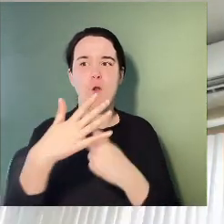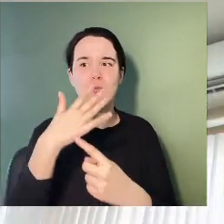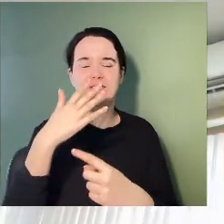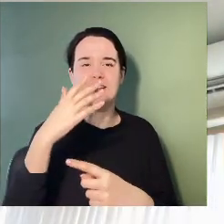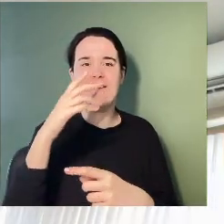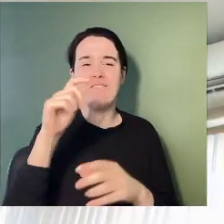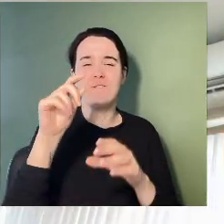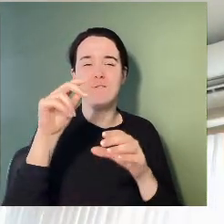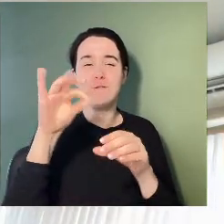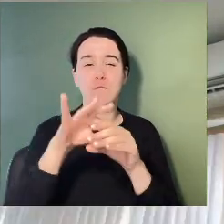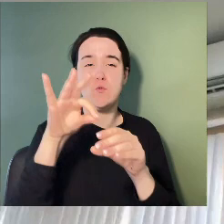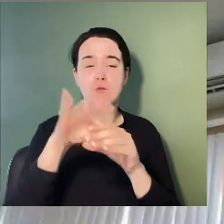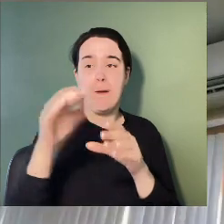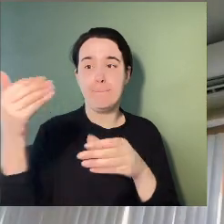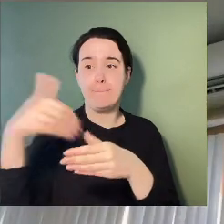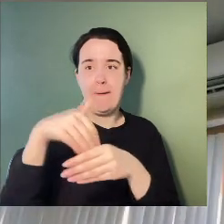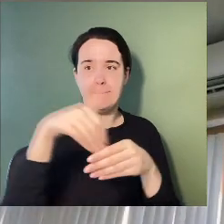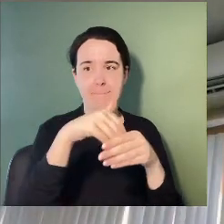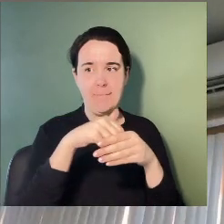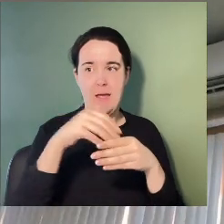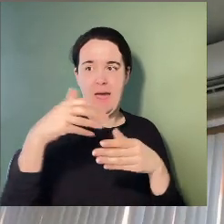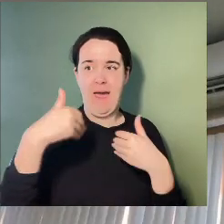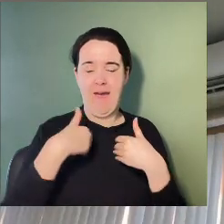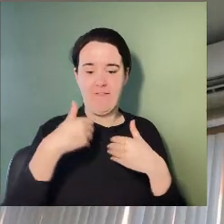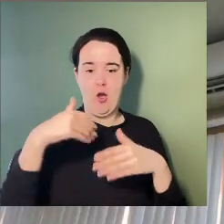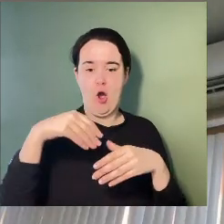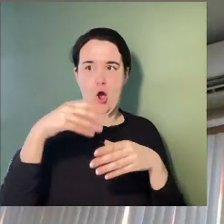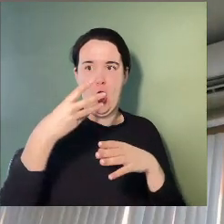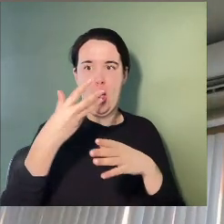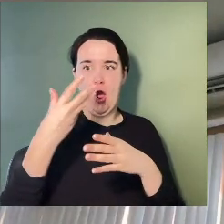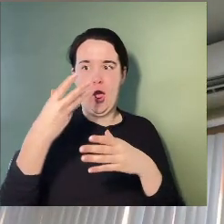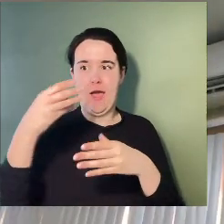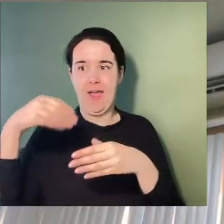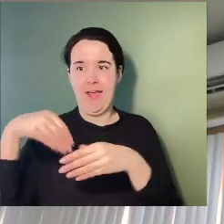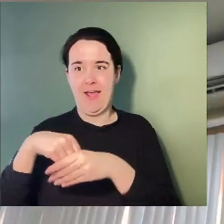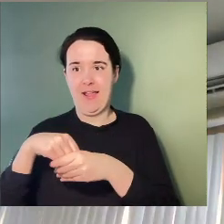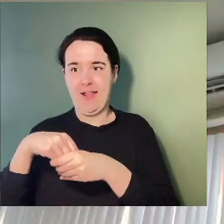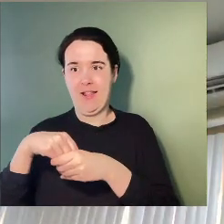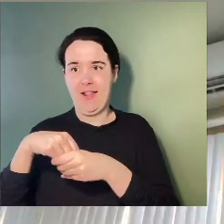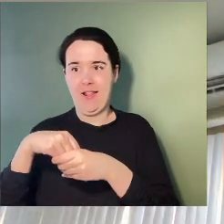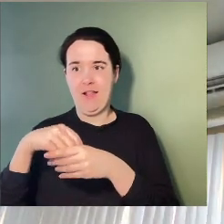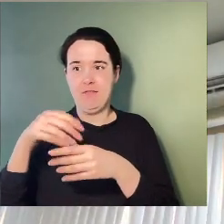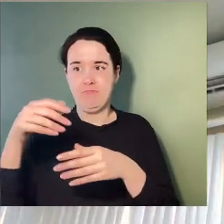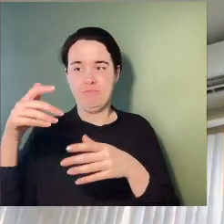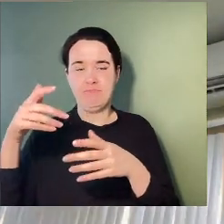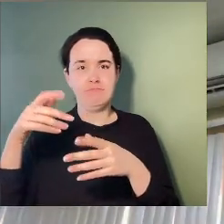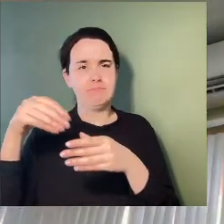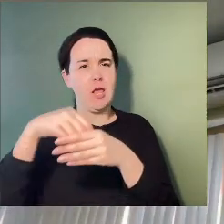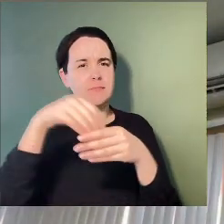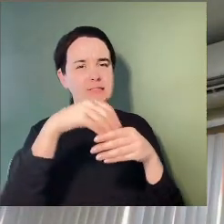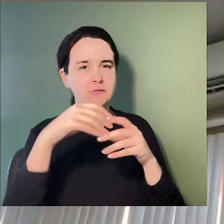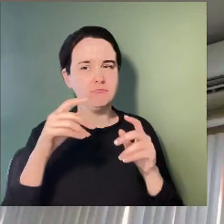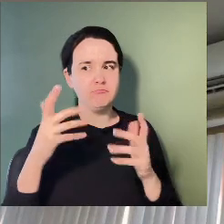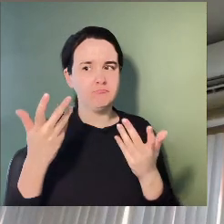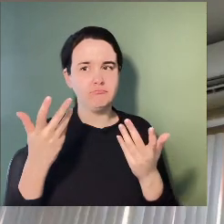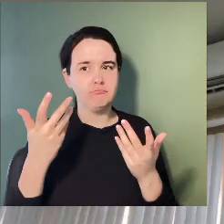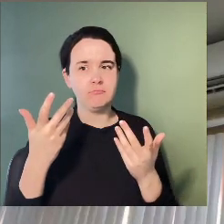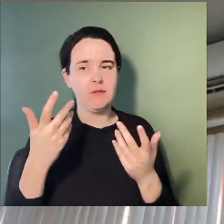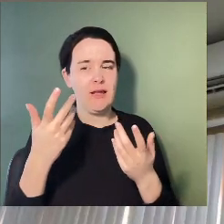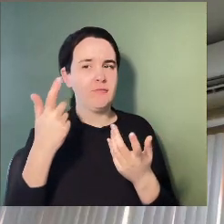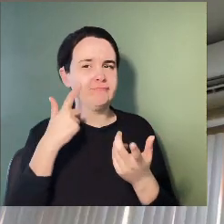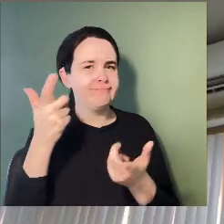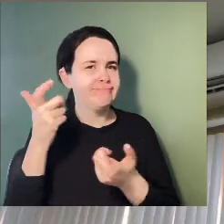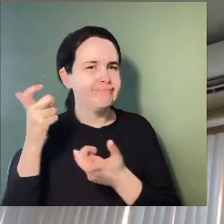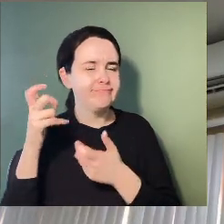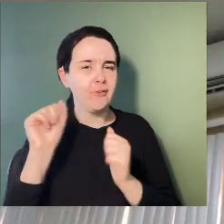citizen-generated data play in influencing voter participation? I'm keen to hear from any of our panel